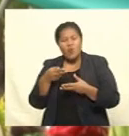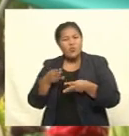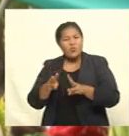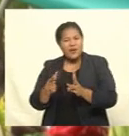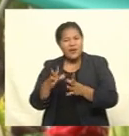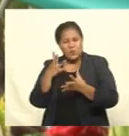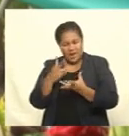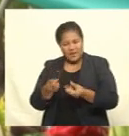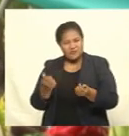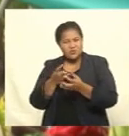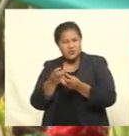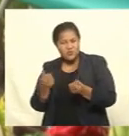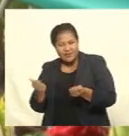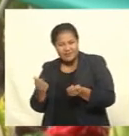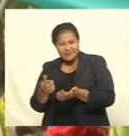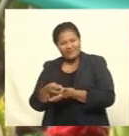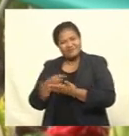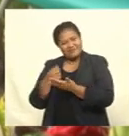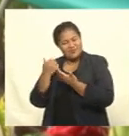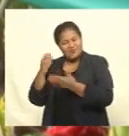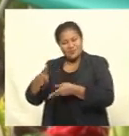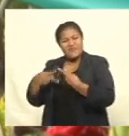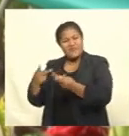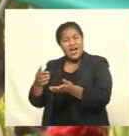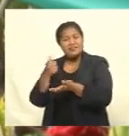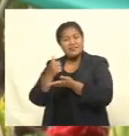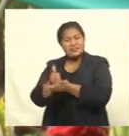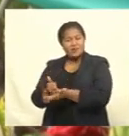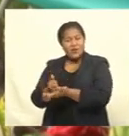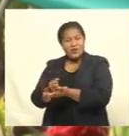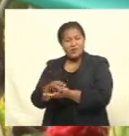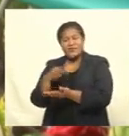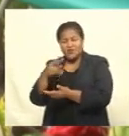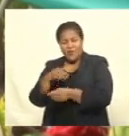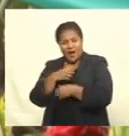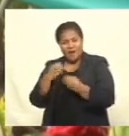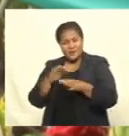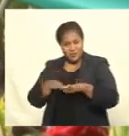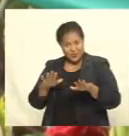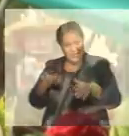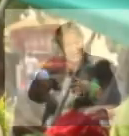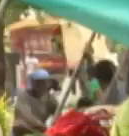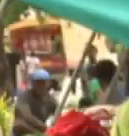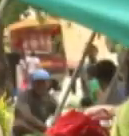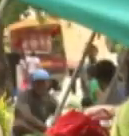resorting to for our sustenance and to meet the educational needs of the kids at home.